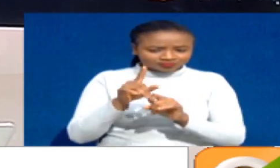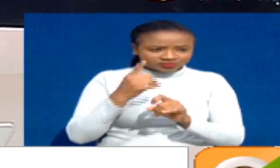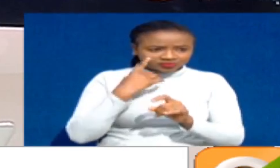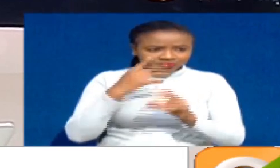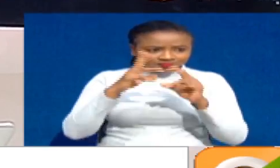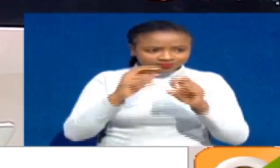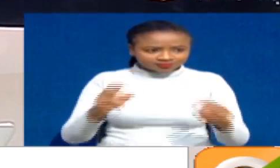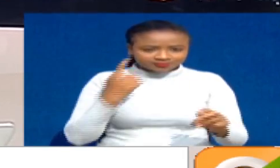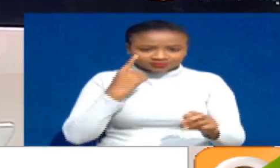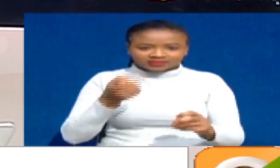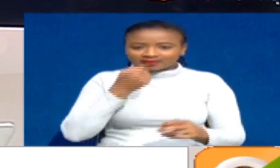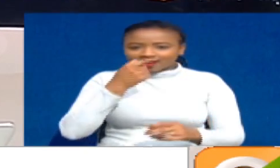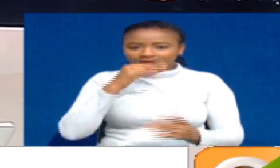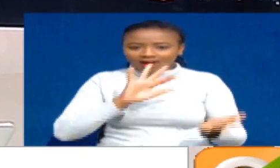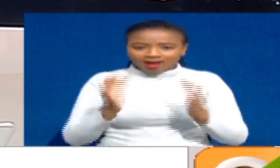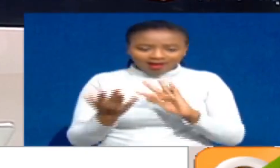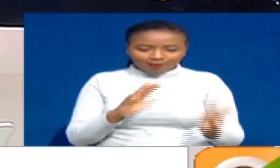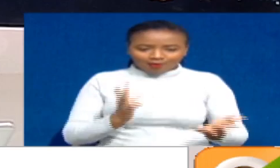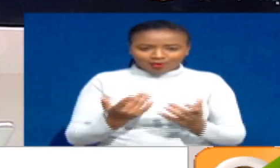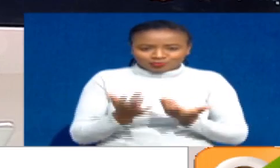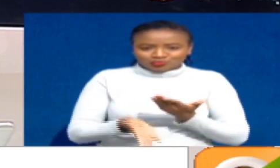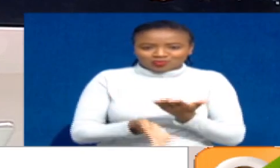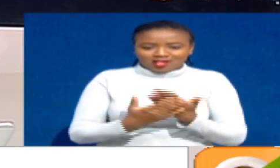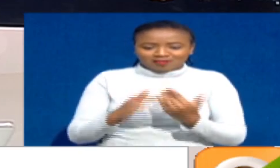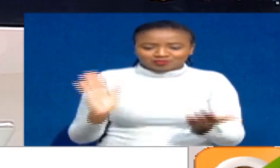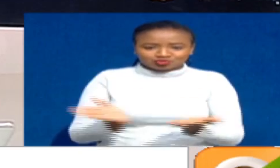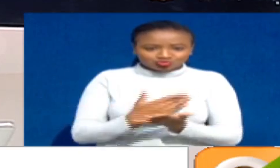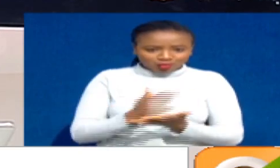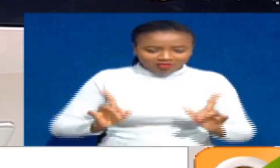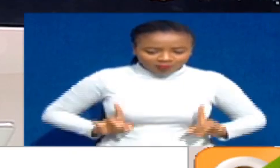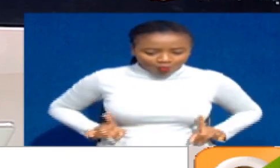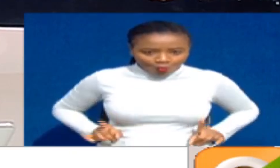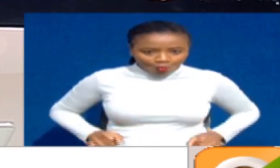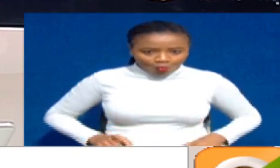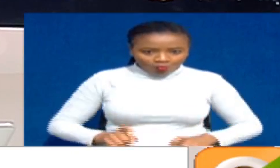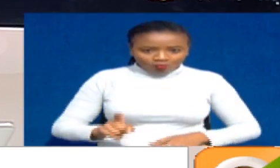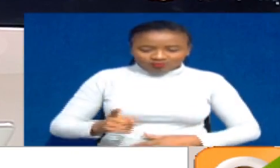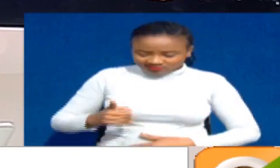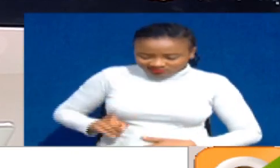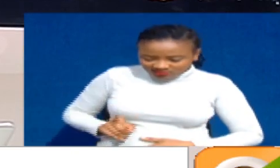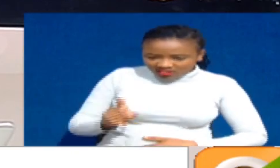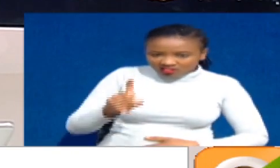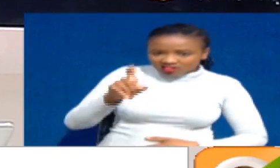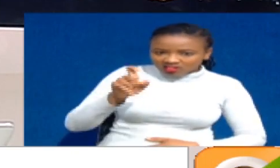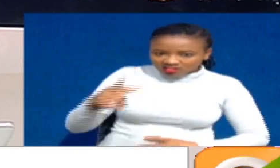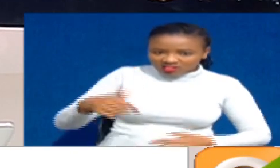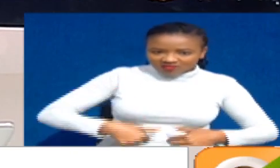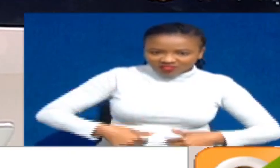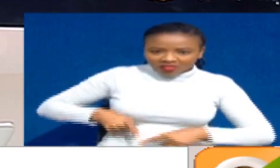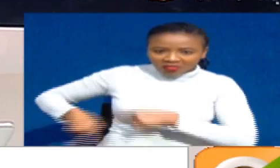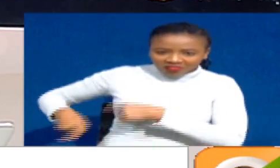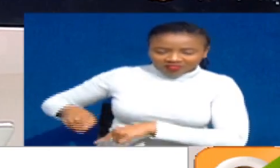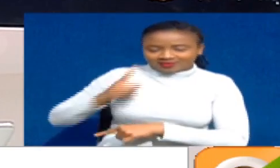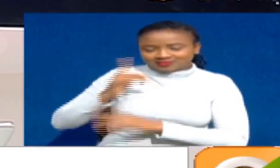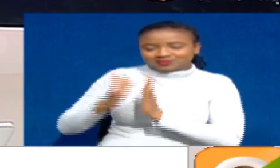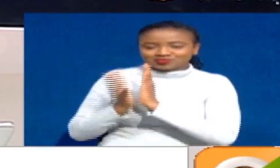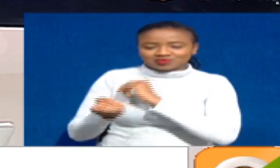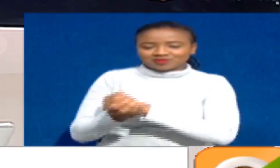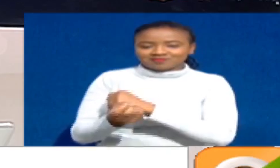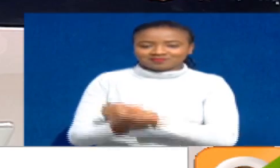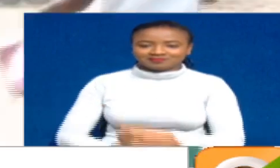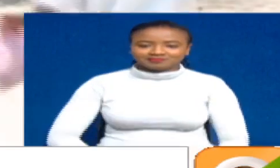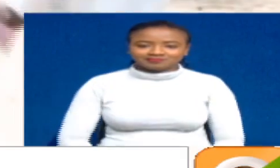for deworming as part of efforts to eradicate parasitic worms infections in children. Loro Tieno has more on